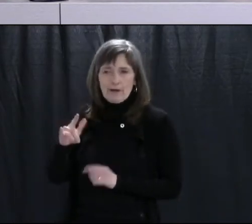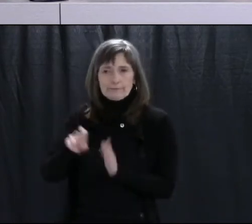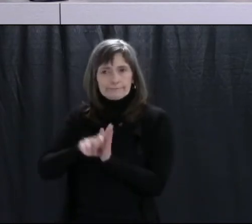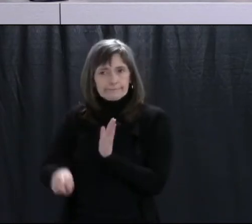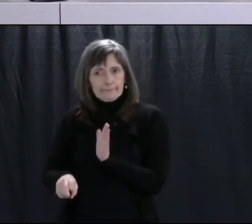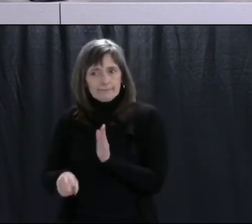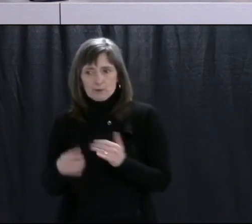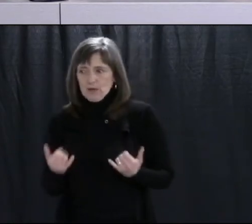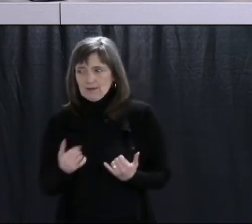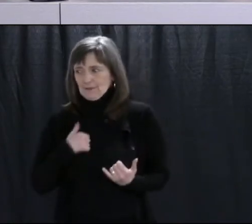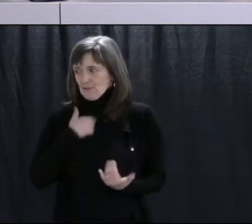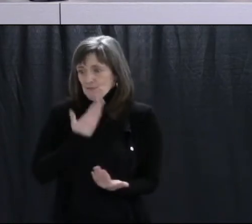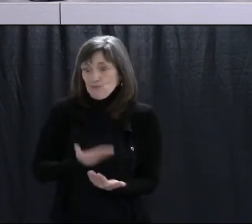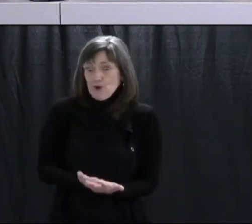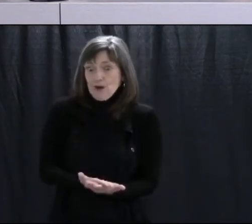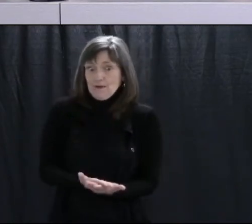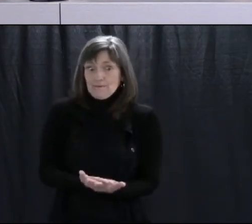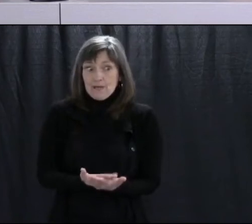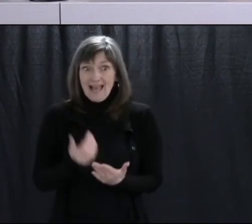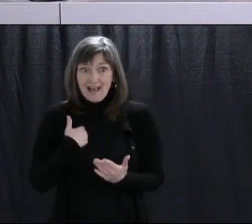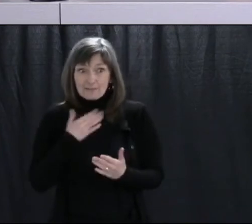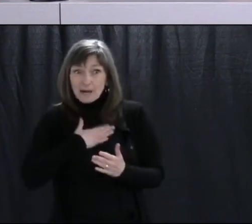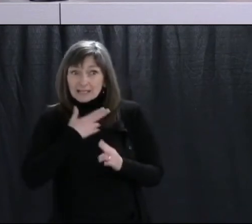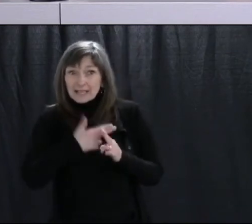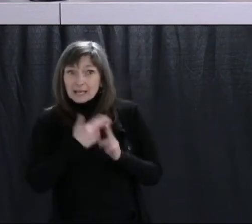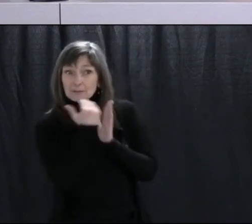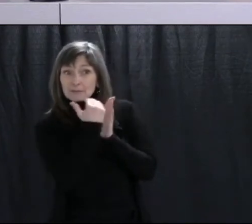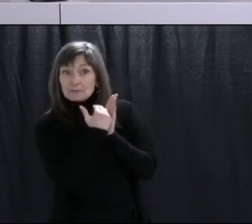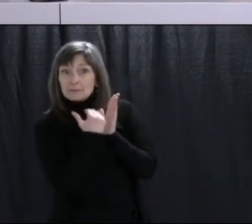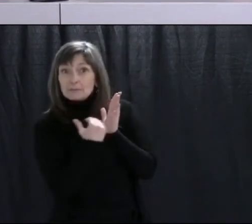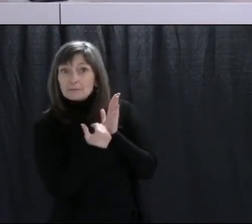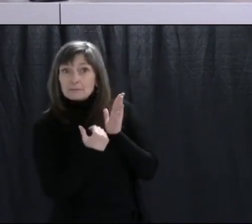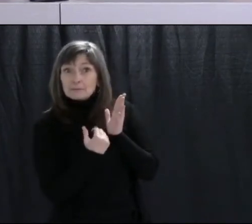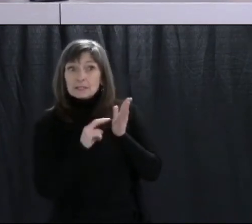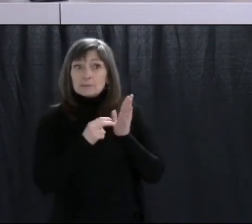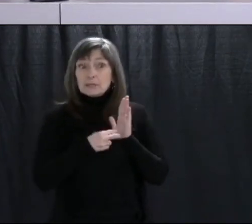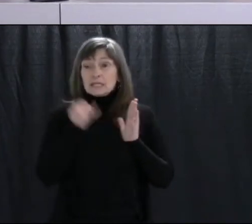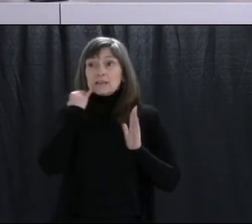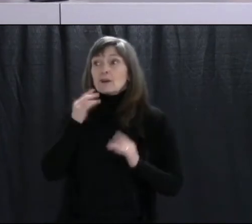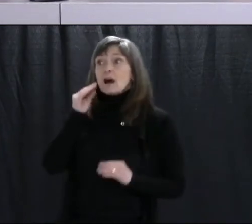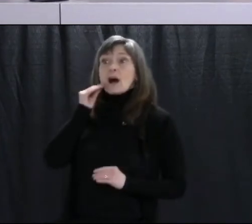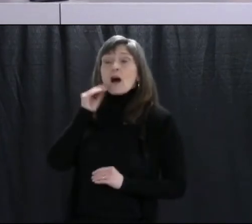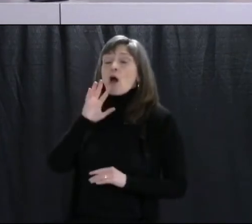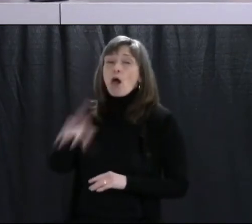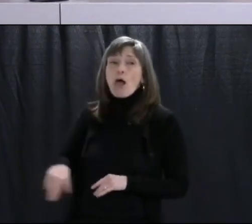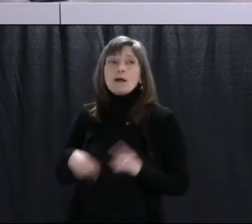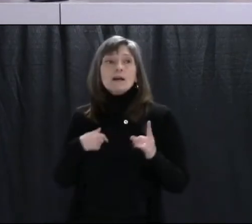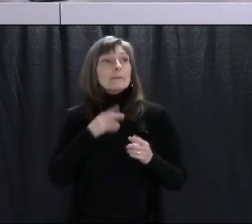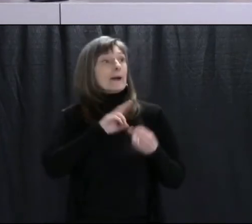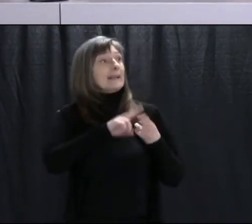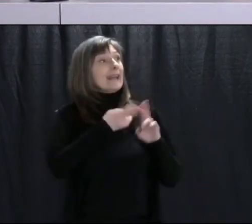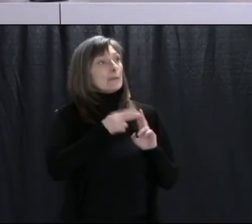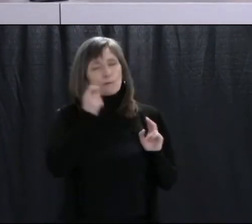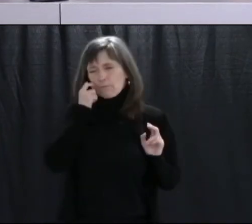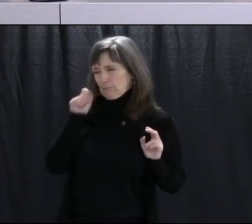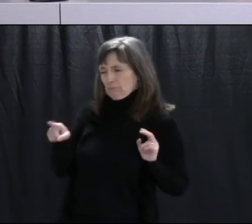a plane today, am I now on a list where if my neighbor were to file a